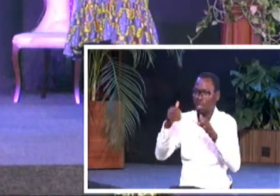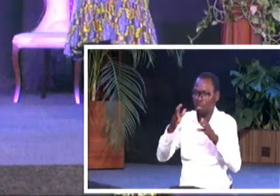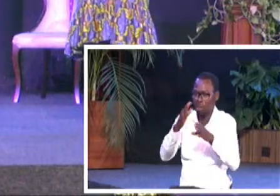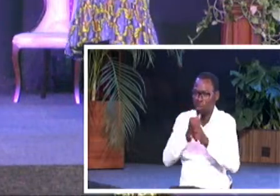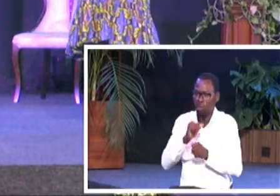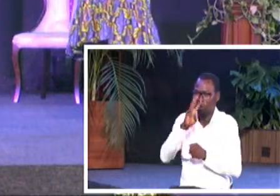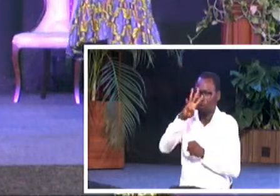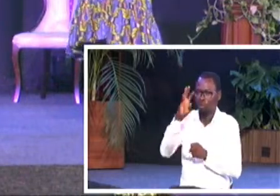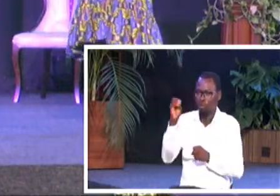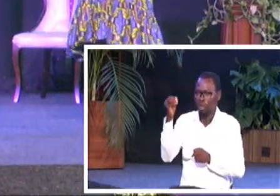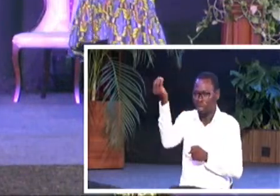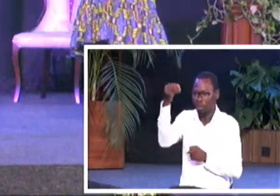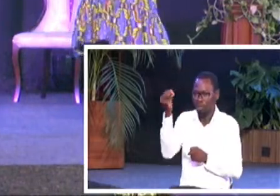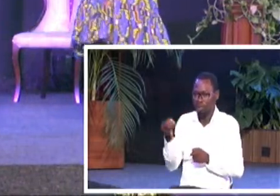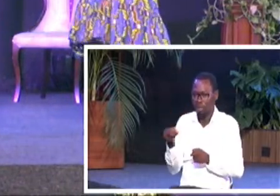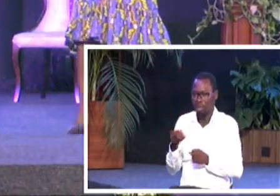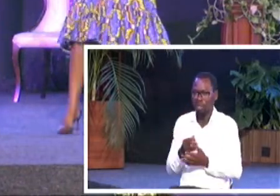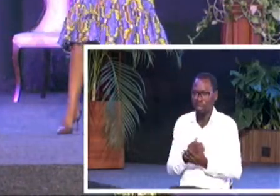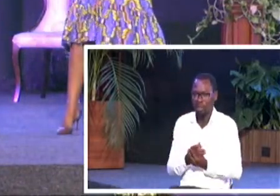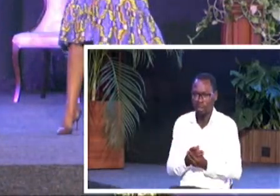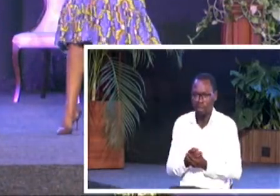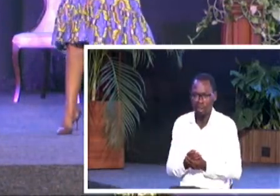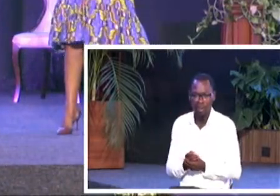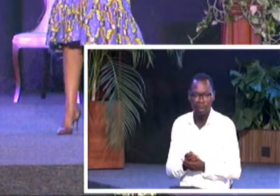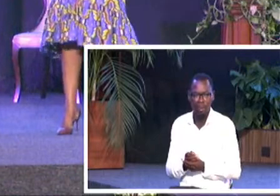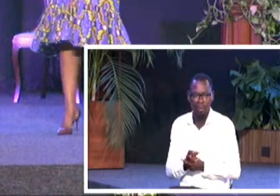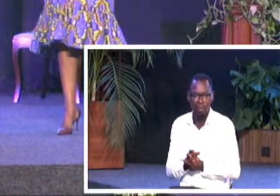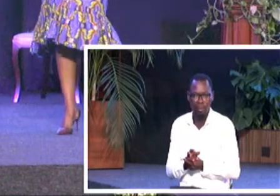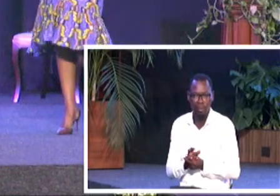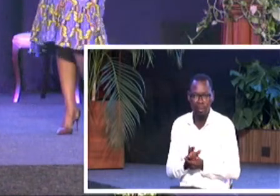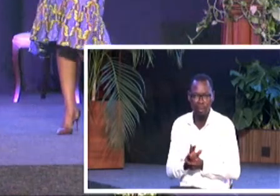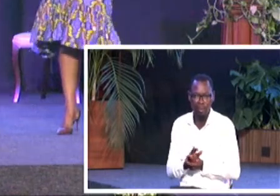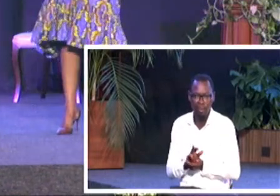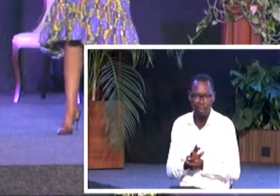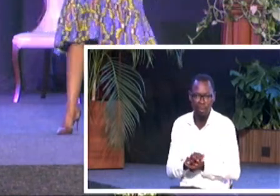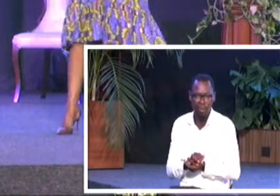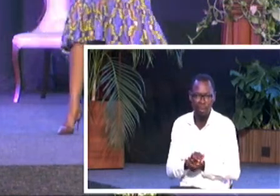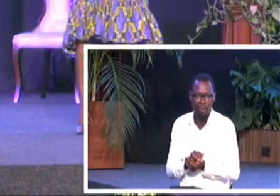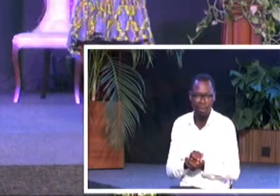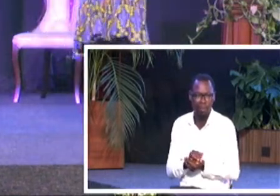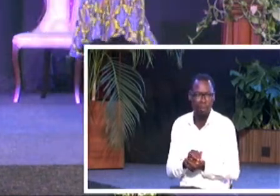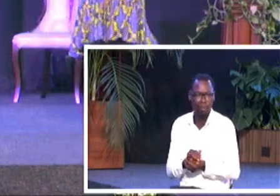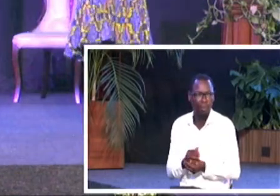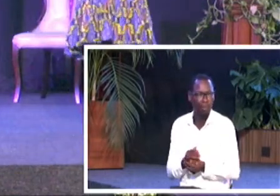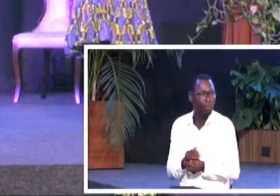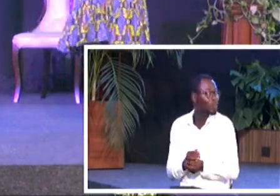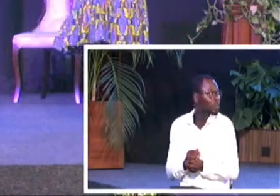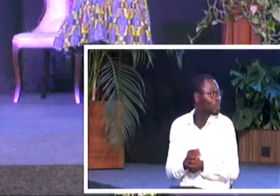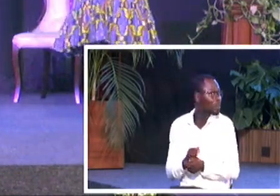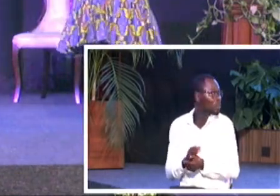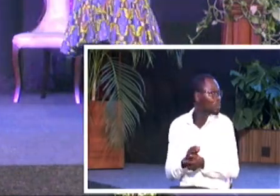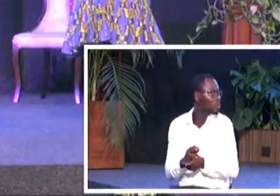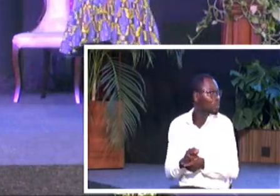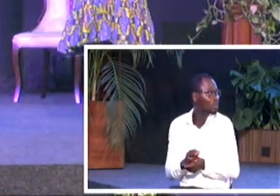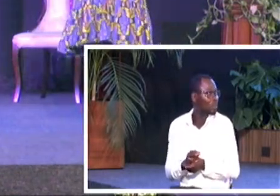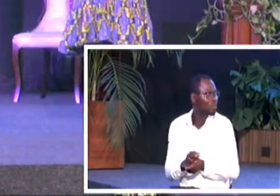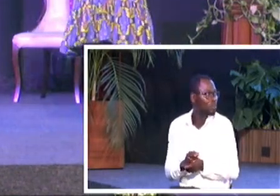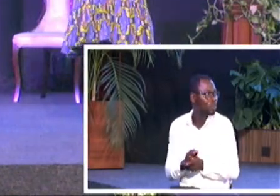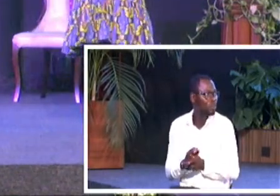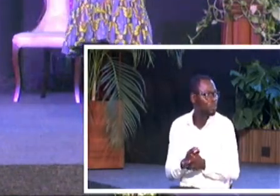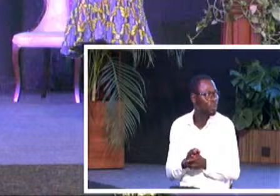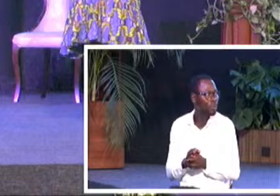Is there not a place for prayer? Is there not a place for prayer? It is. Yeah, there's a place for prayer. But there's a place also for hard work. All right, so here